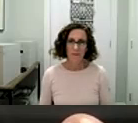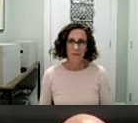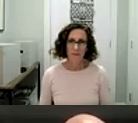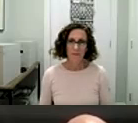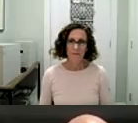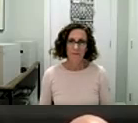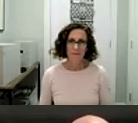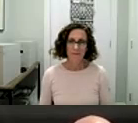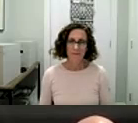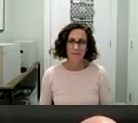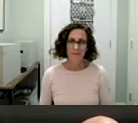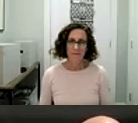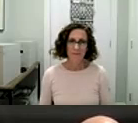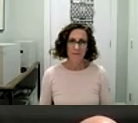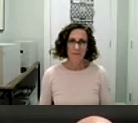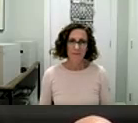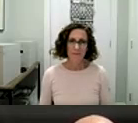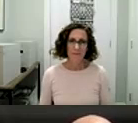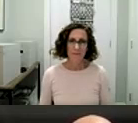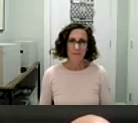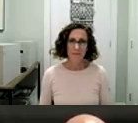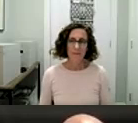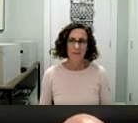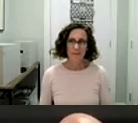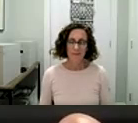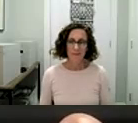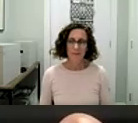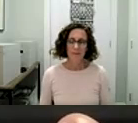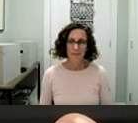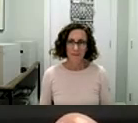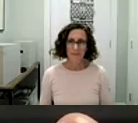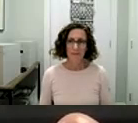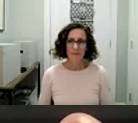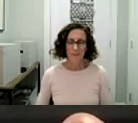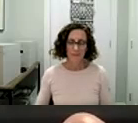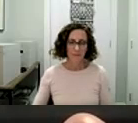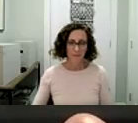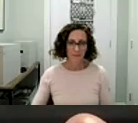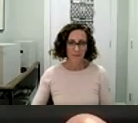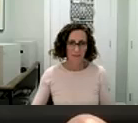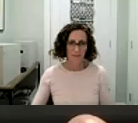Park. So that's where I am at the moment.